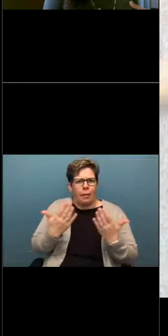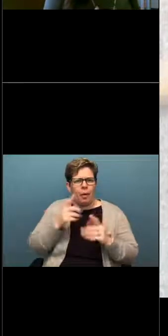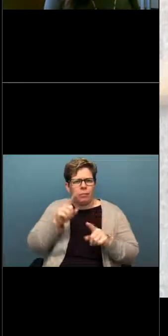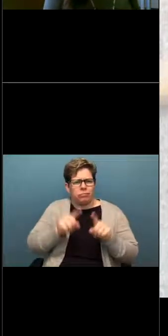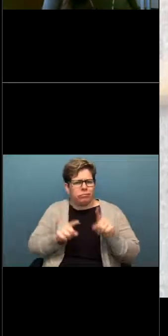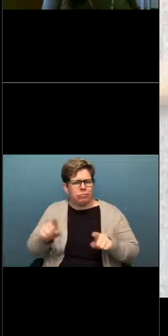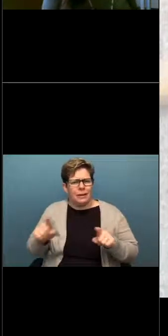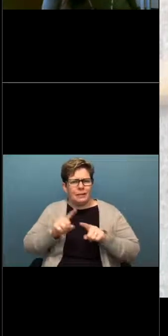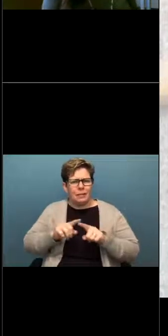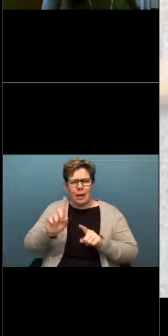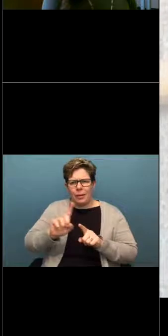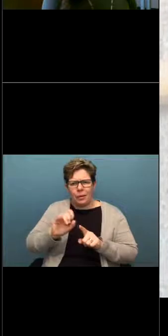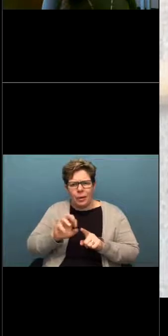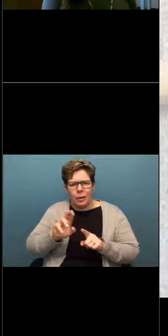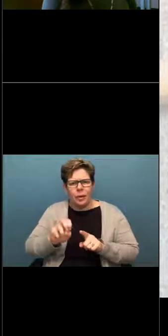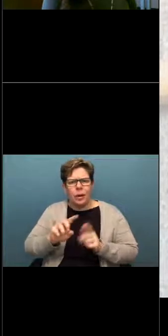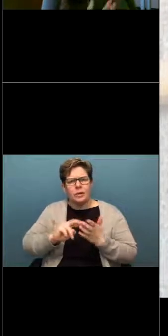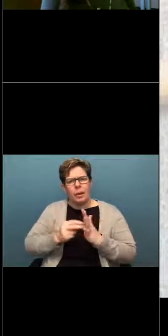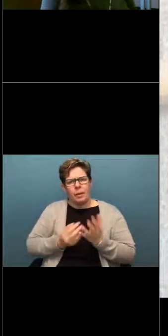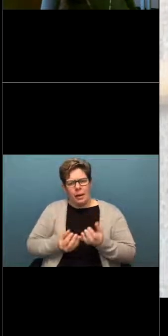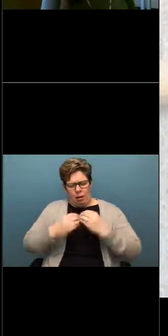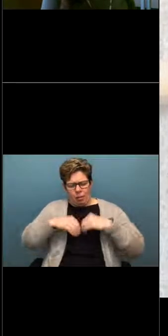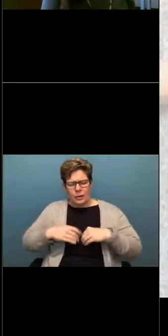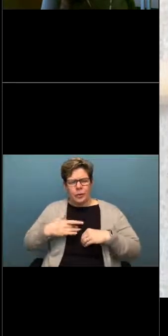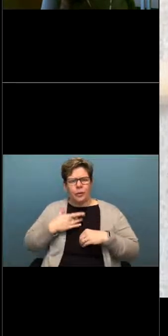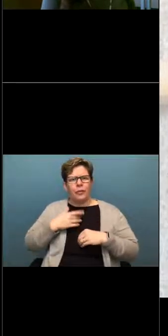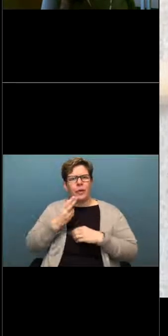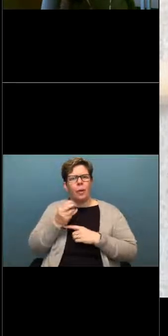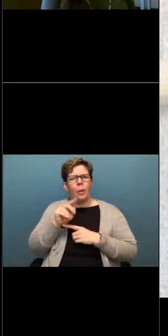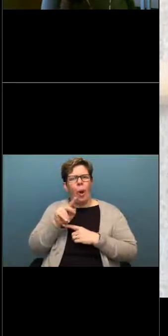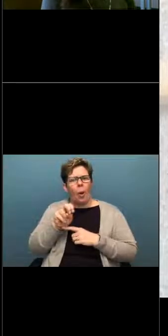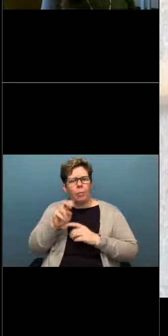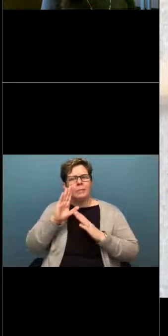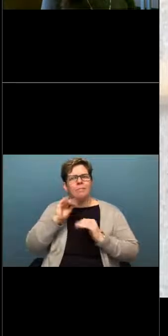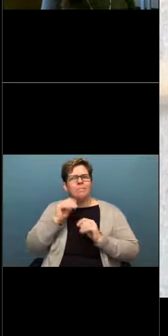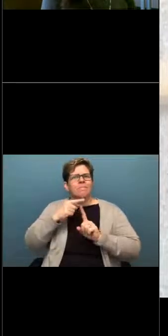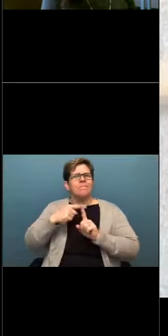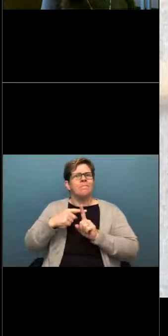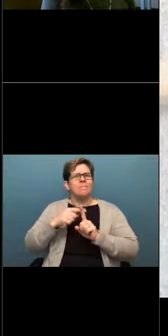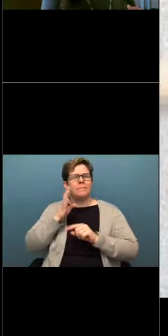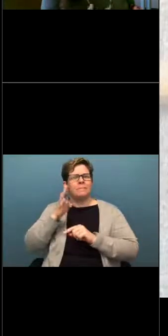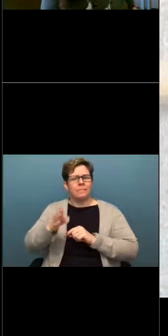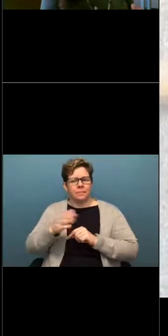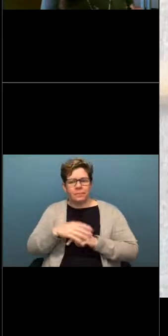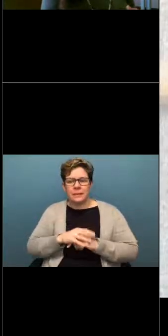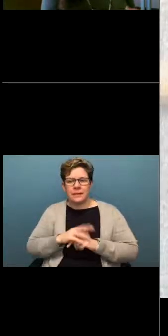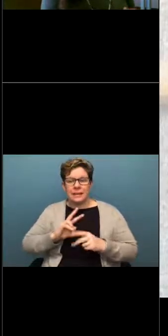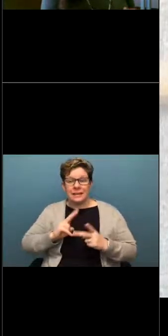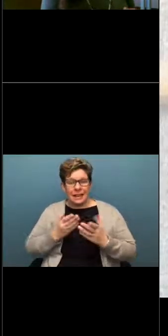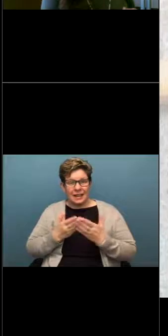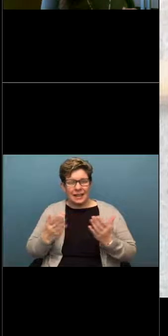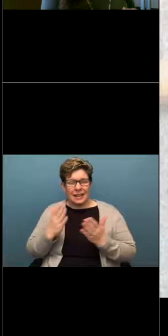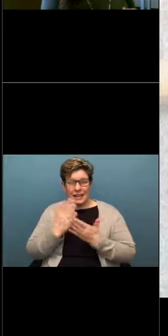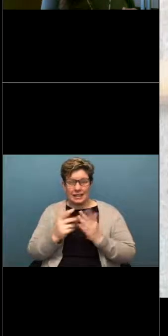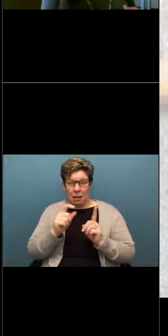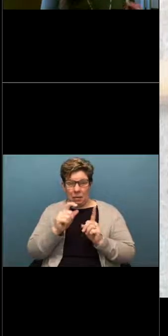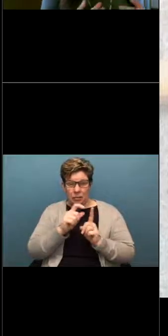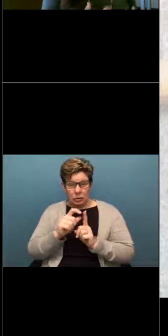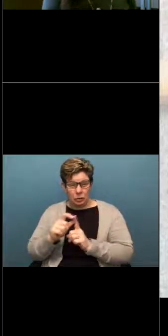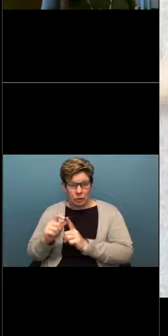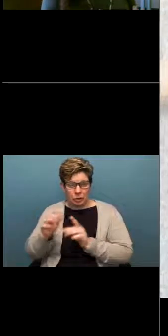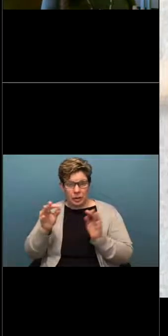tonight, and you can carry that with you. The second thing I just wanted to acknowledge is some of the terminology that I